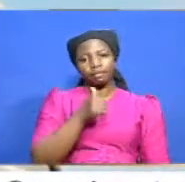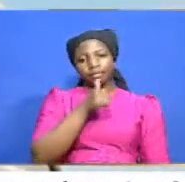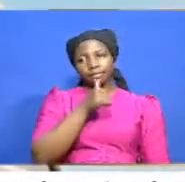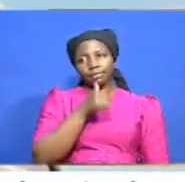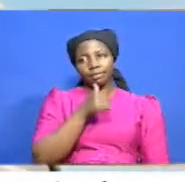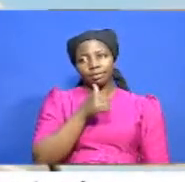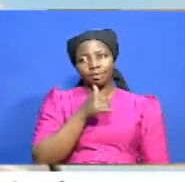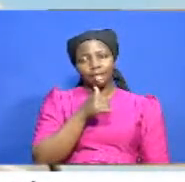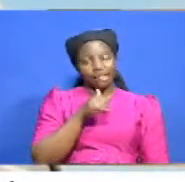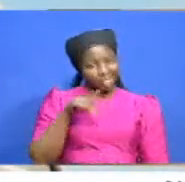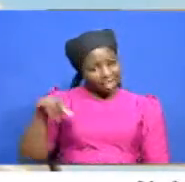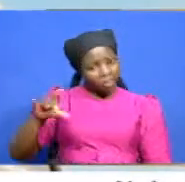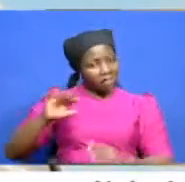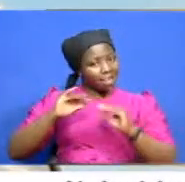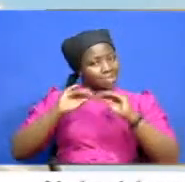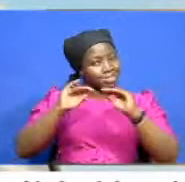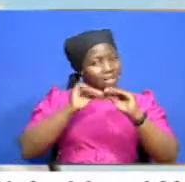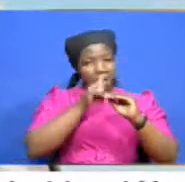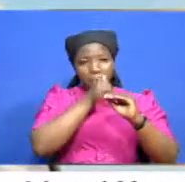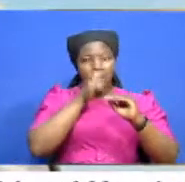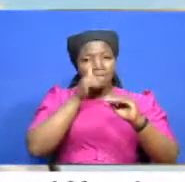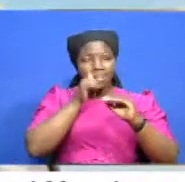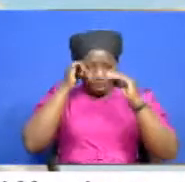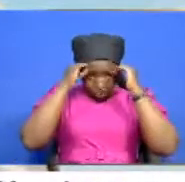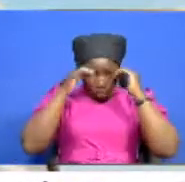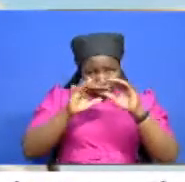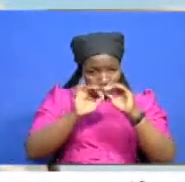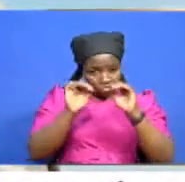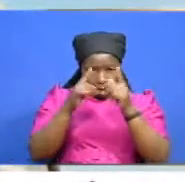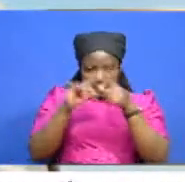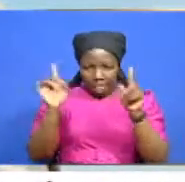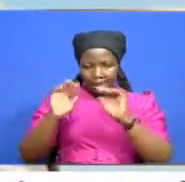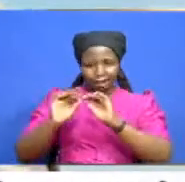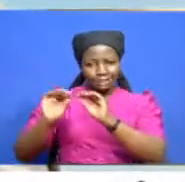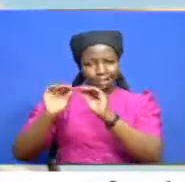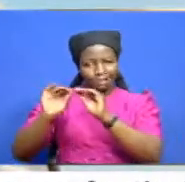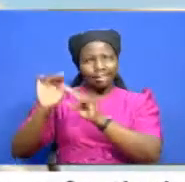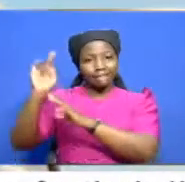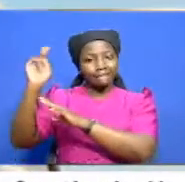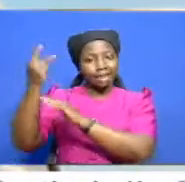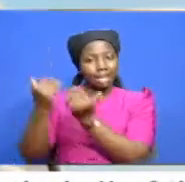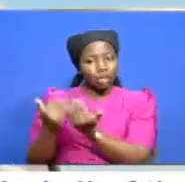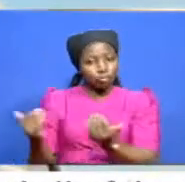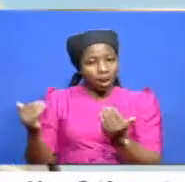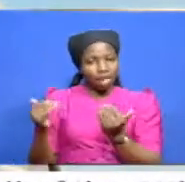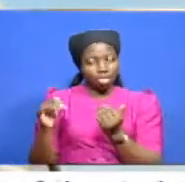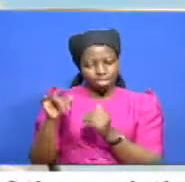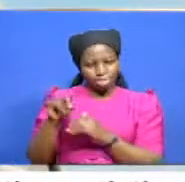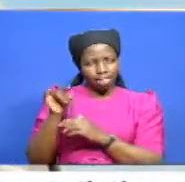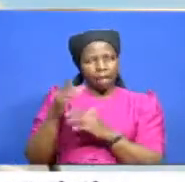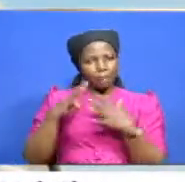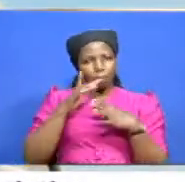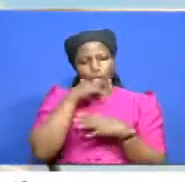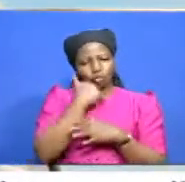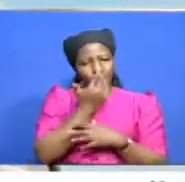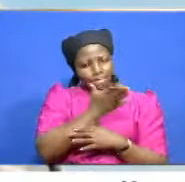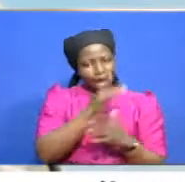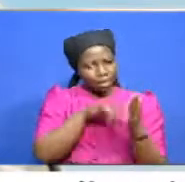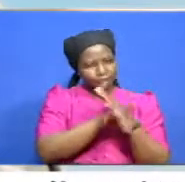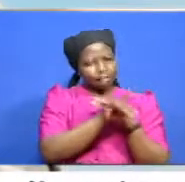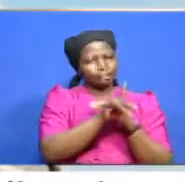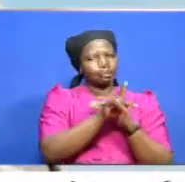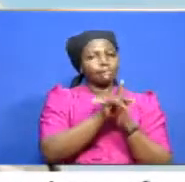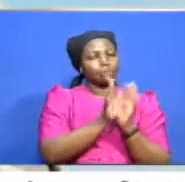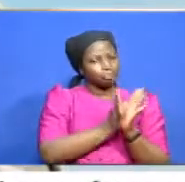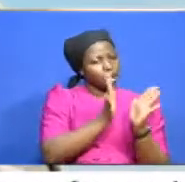private students. They are teaching children of Kenyans. Kenyan children are the ones who are in public schools. And